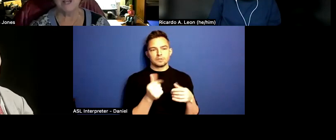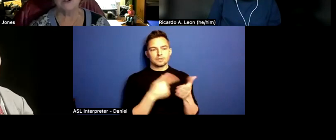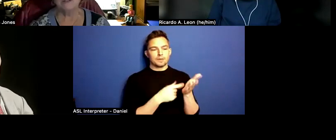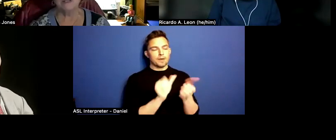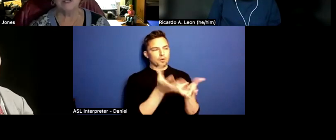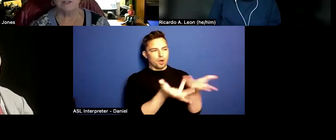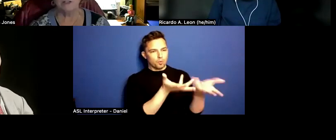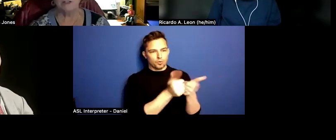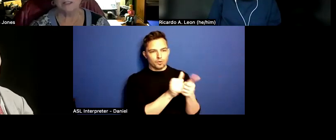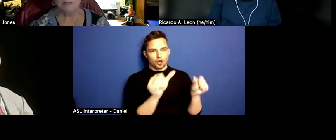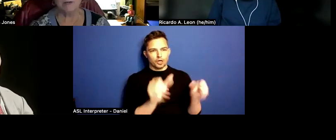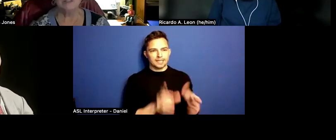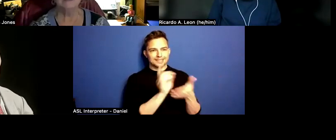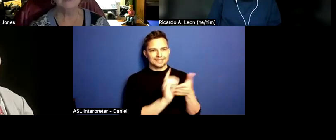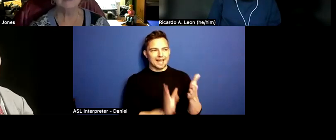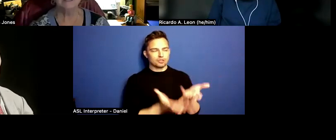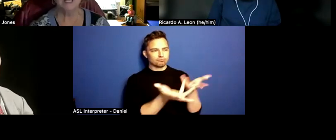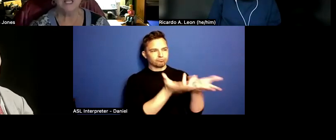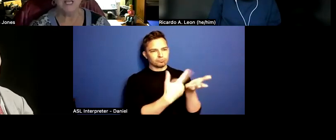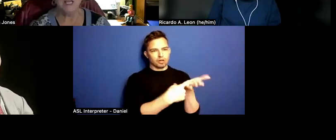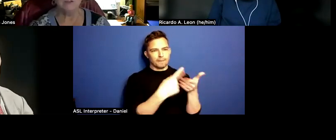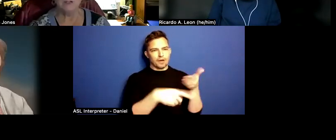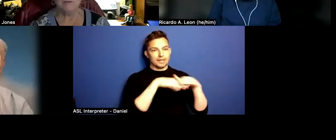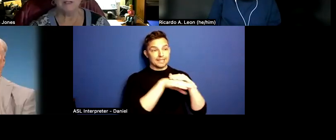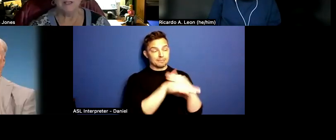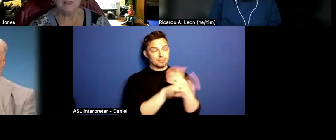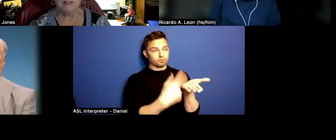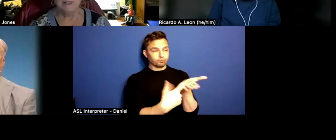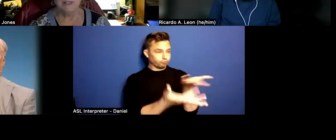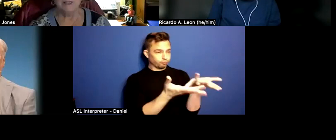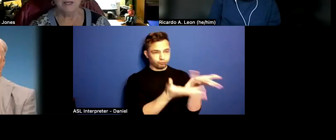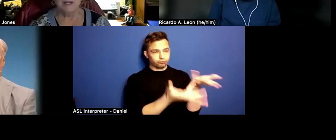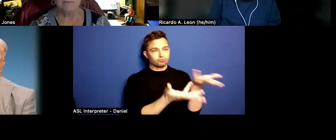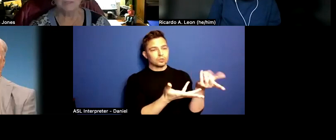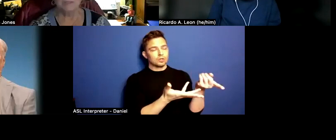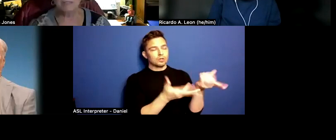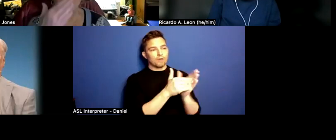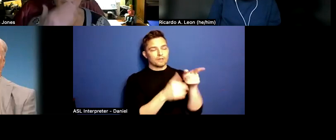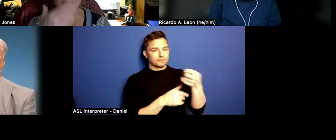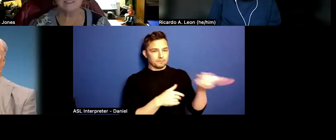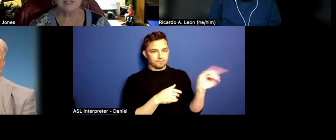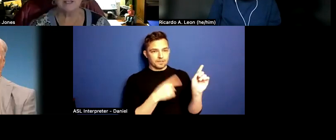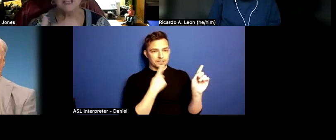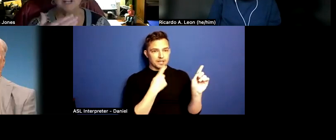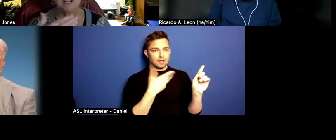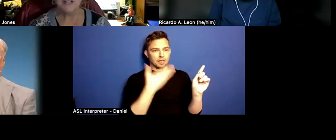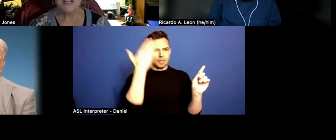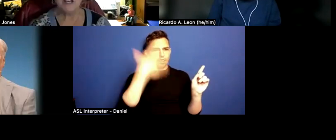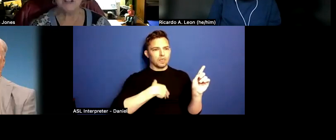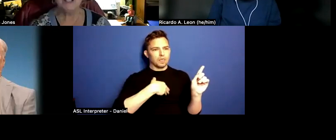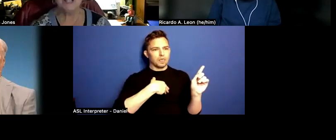and designers and talking to them about accessibility, there's often this blankness that kind